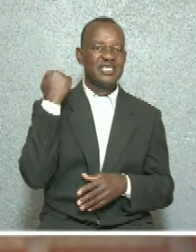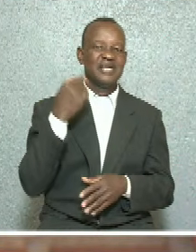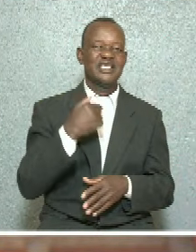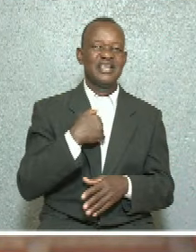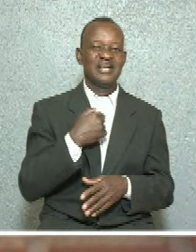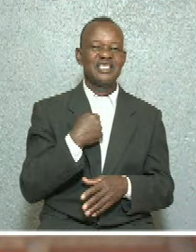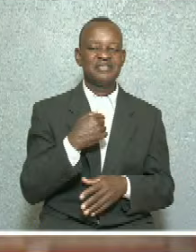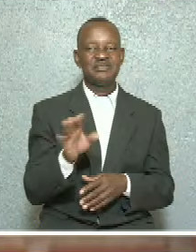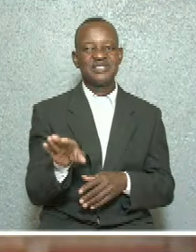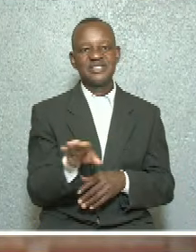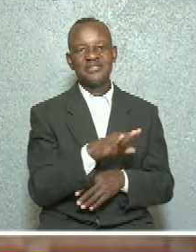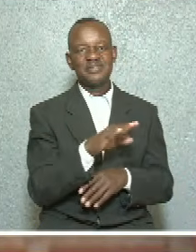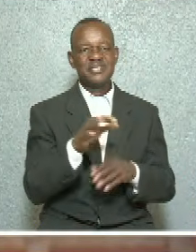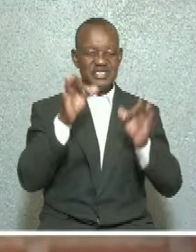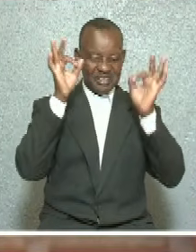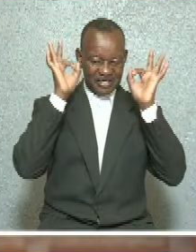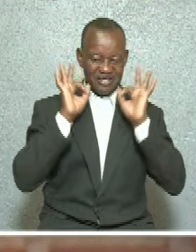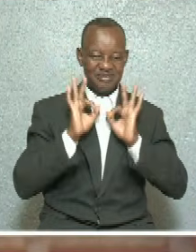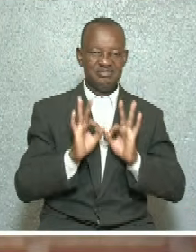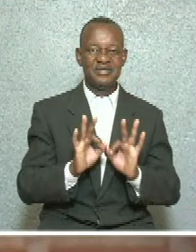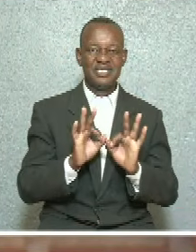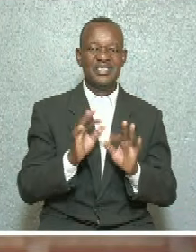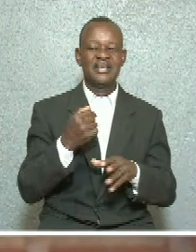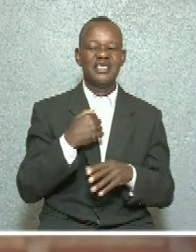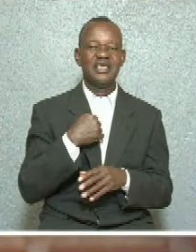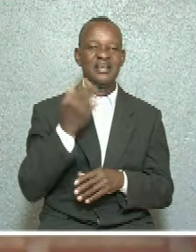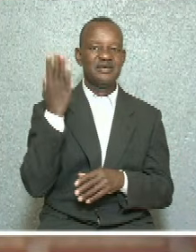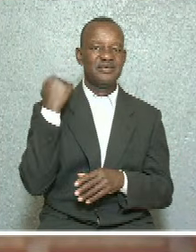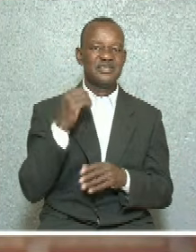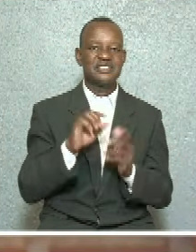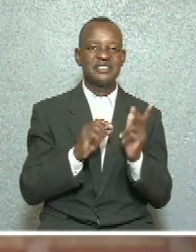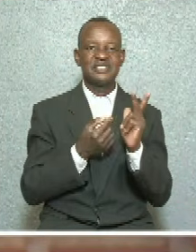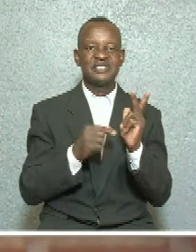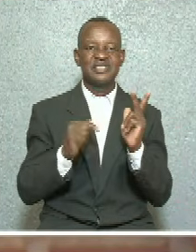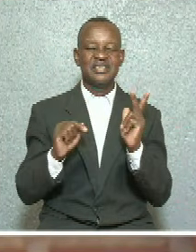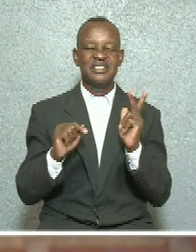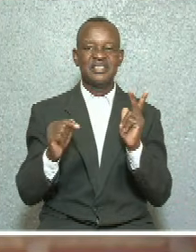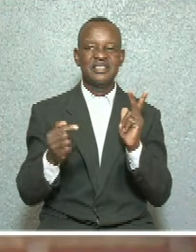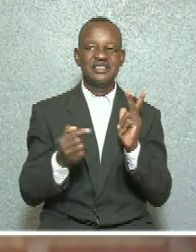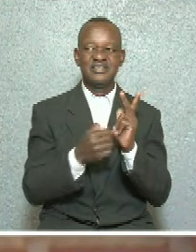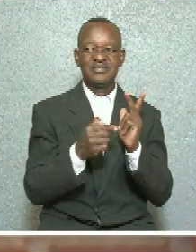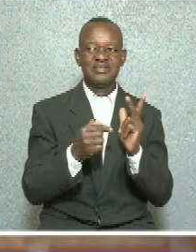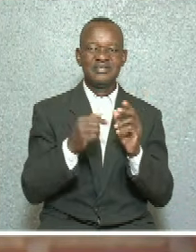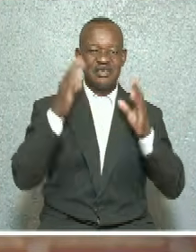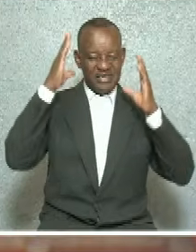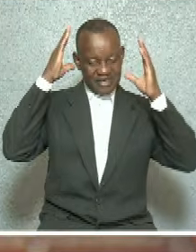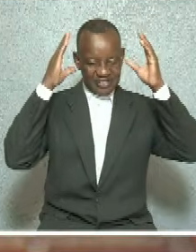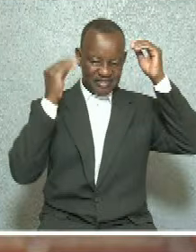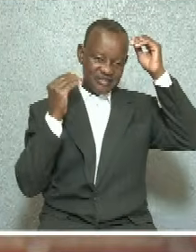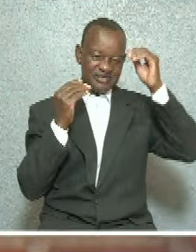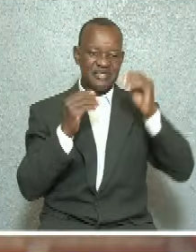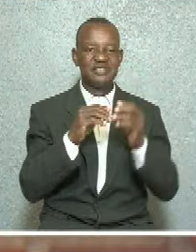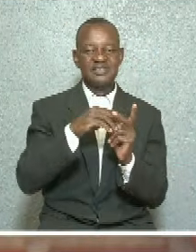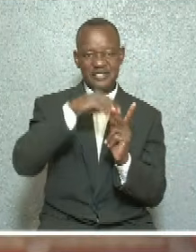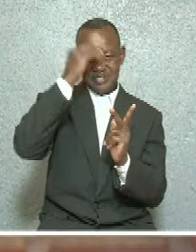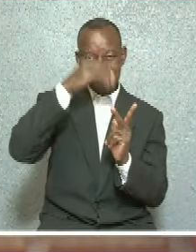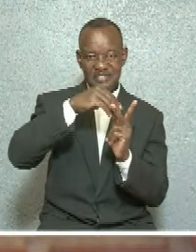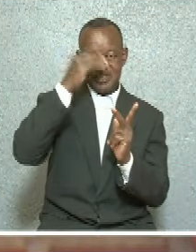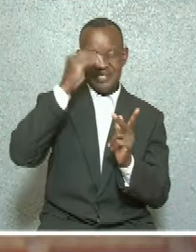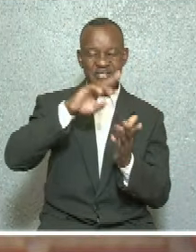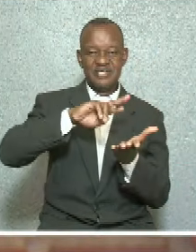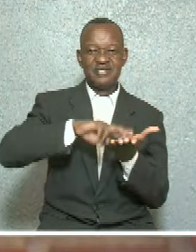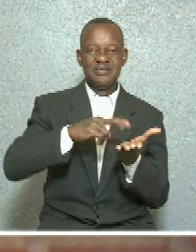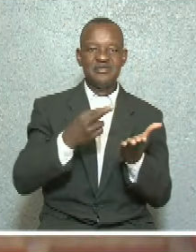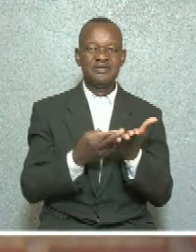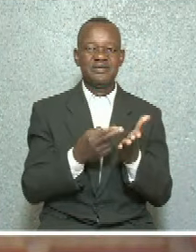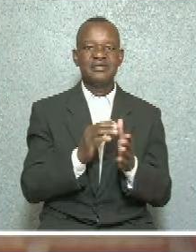Parliament. I was Secretary General of the UNAM Student Representative Council at the main campus